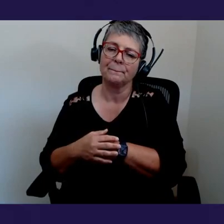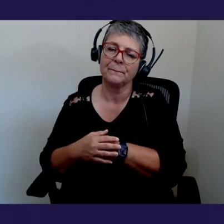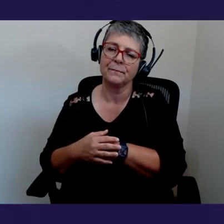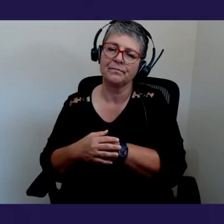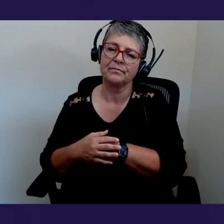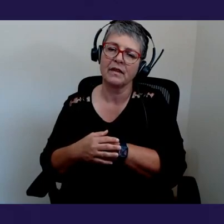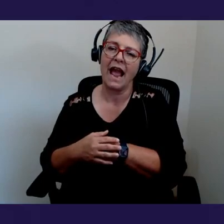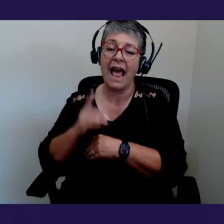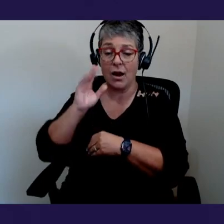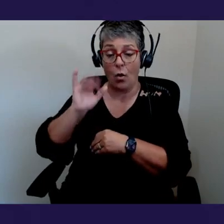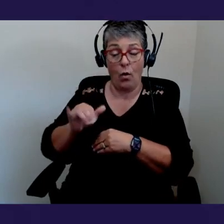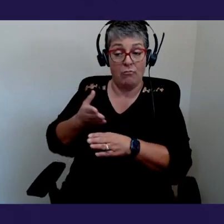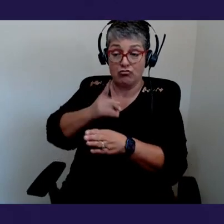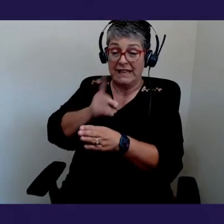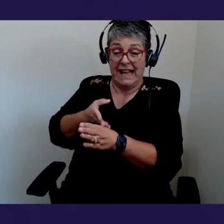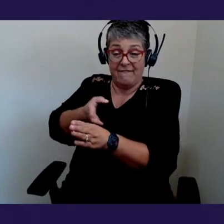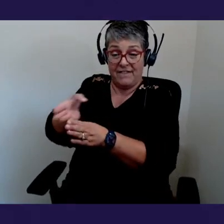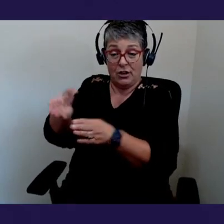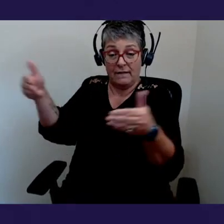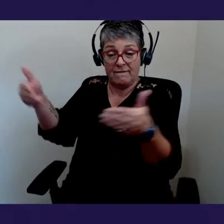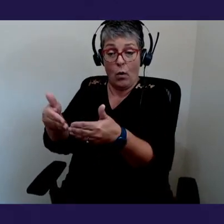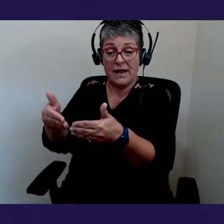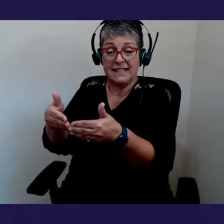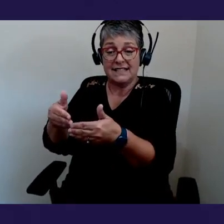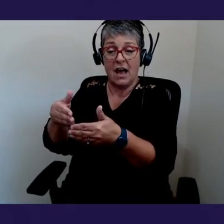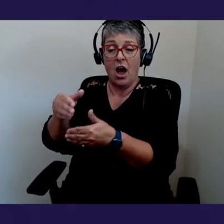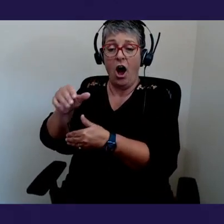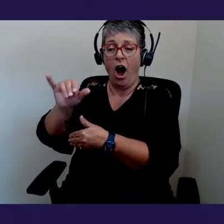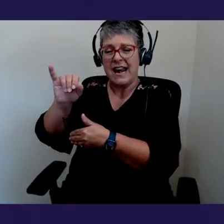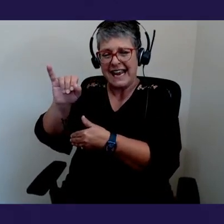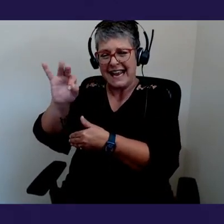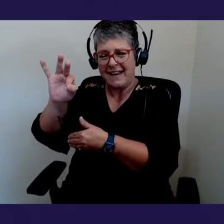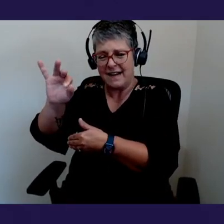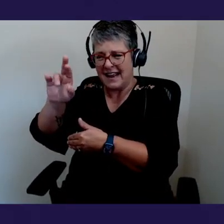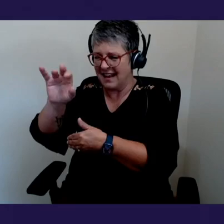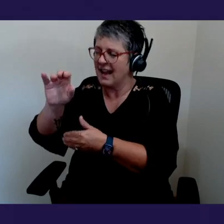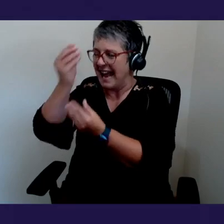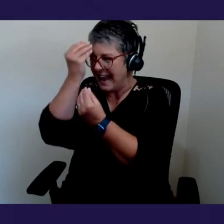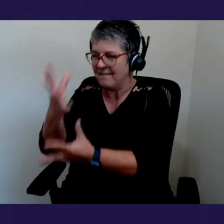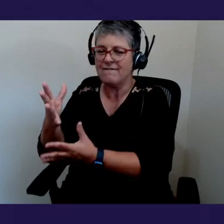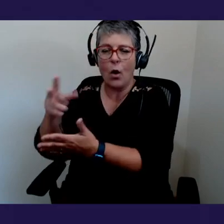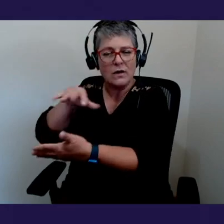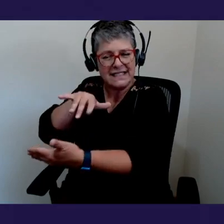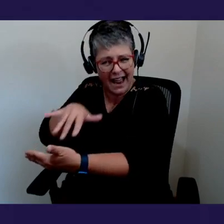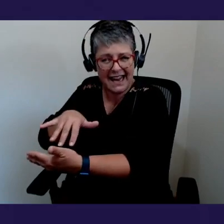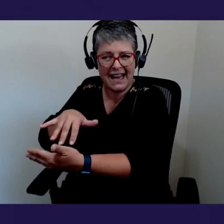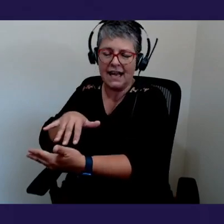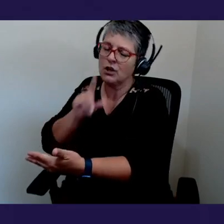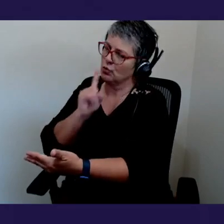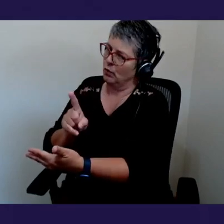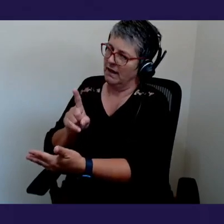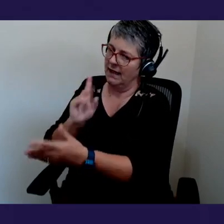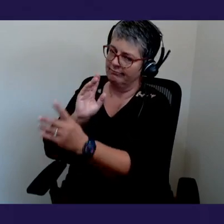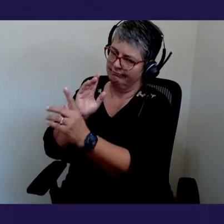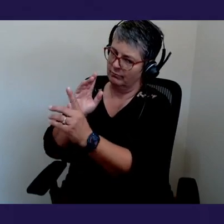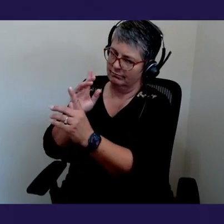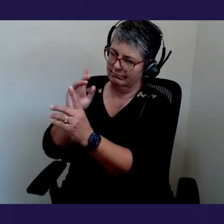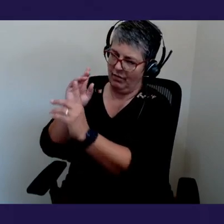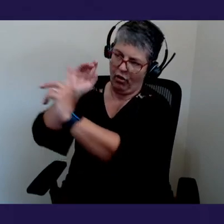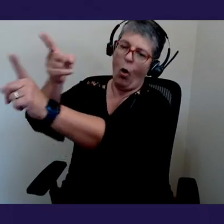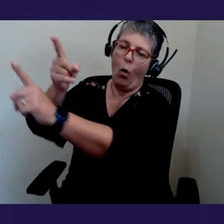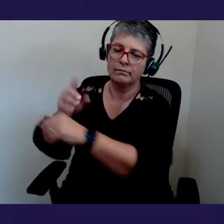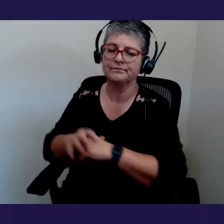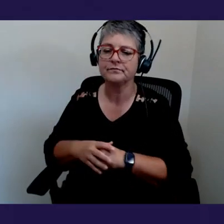infodemiology makes a lot of sense. And I think that's where we're all going. But when I mean build back better, I mean we